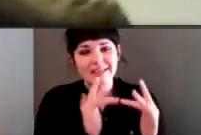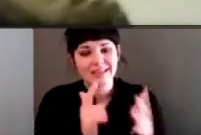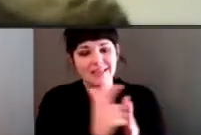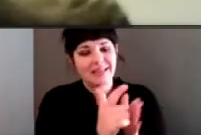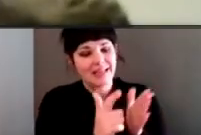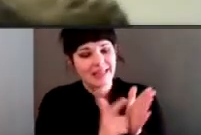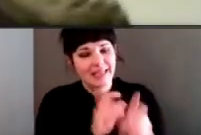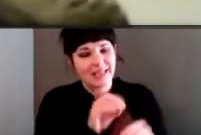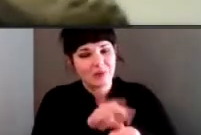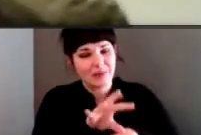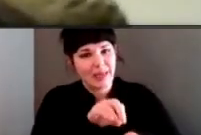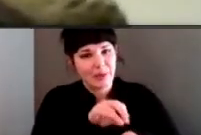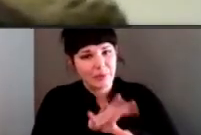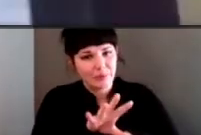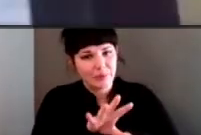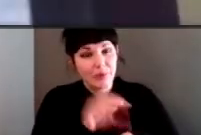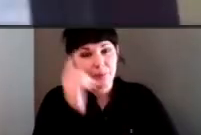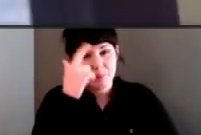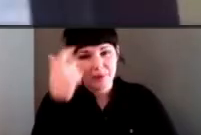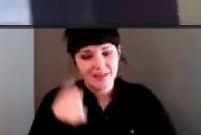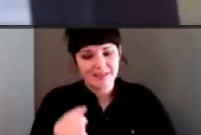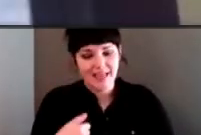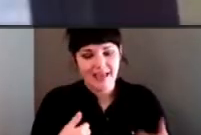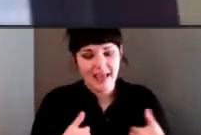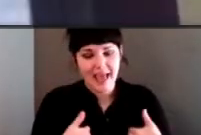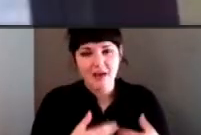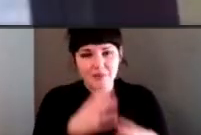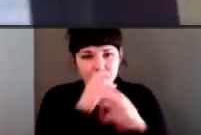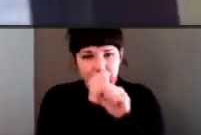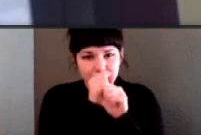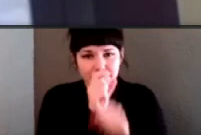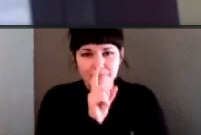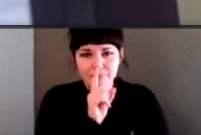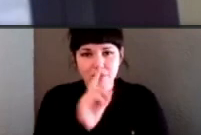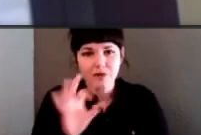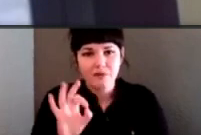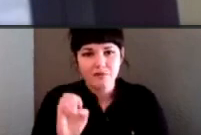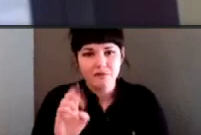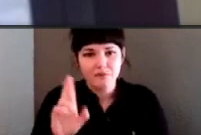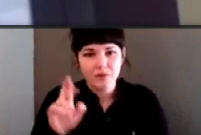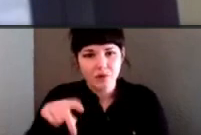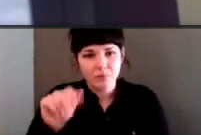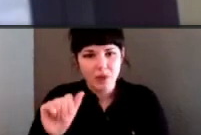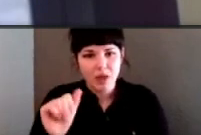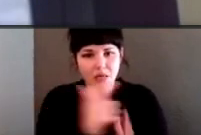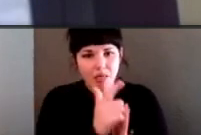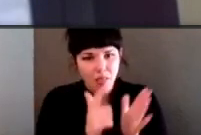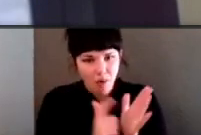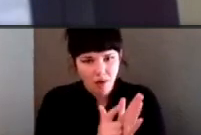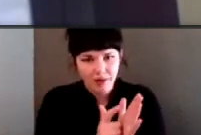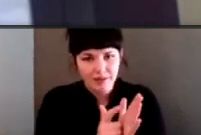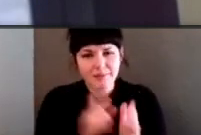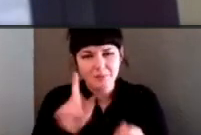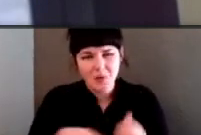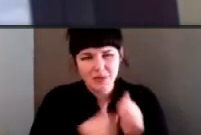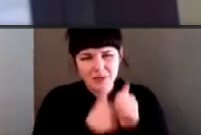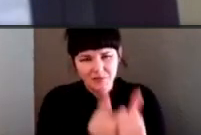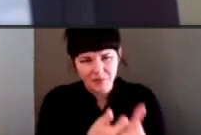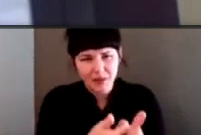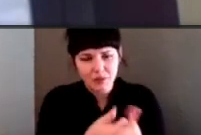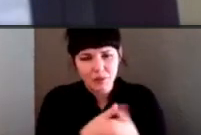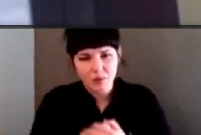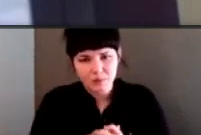exactly who, right? And I think that, and that's all I'll say to that so I don't get in trouble, but we are